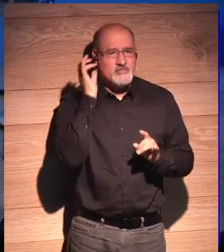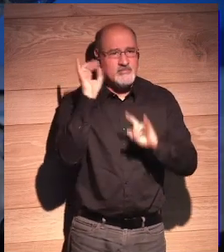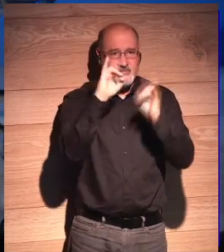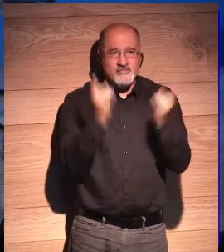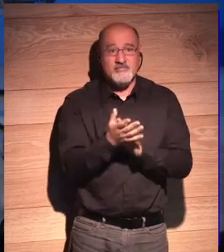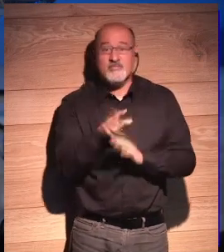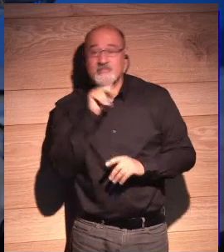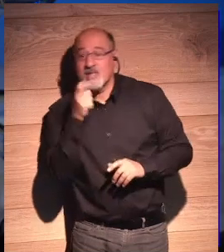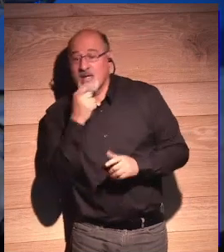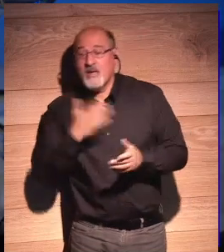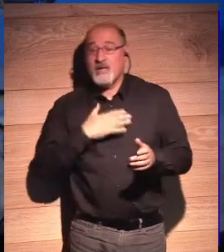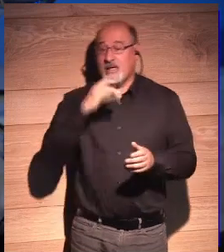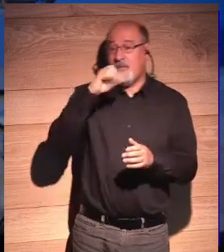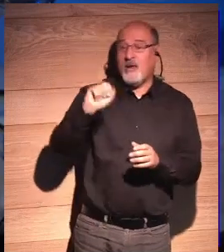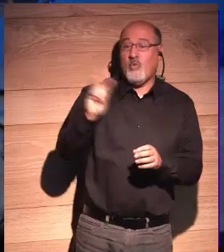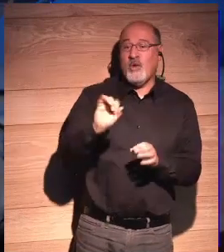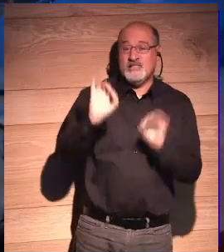sexy women drawn.